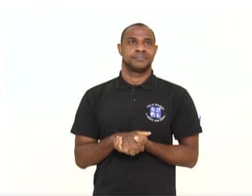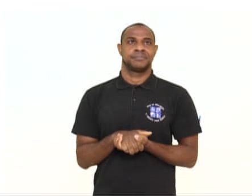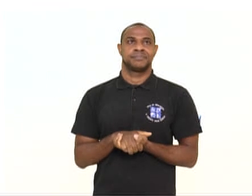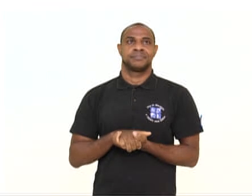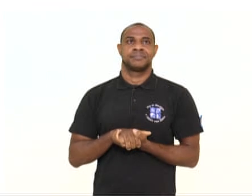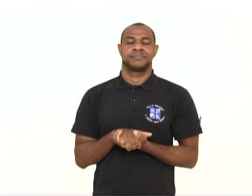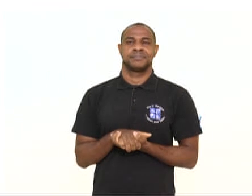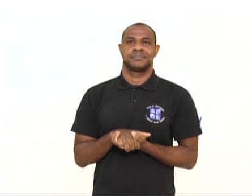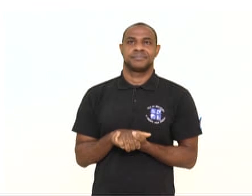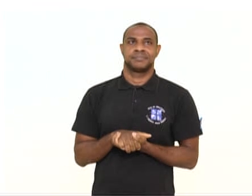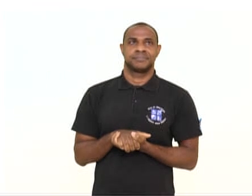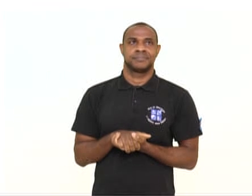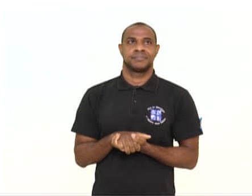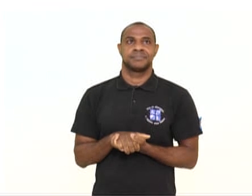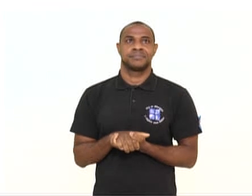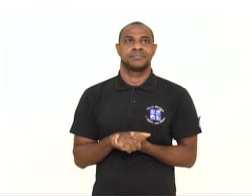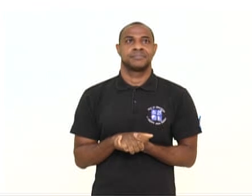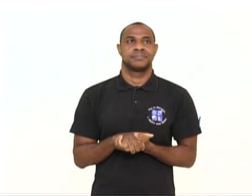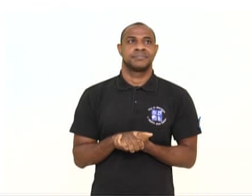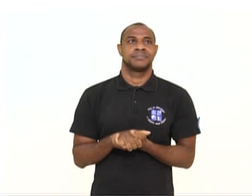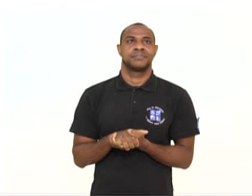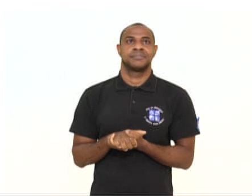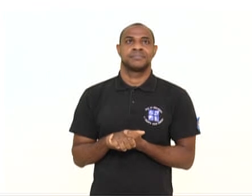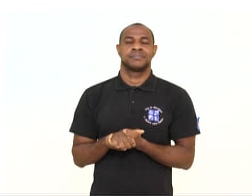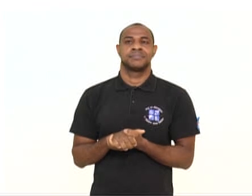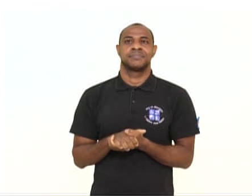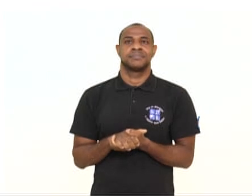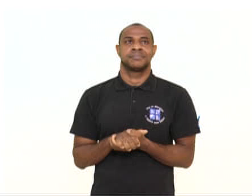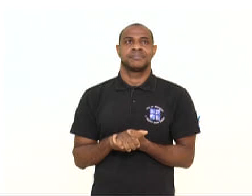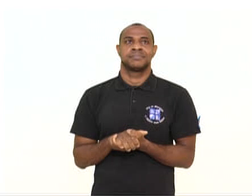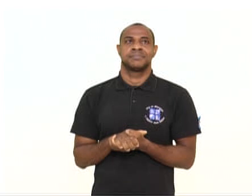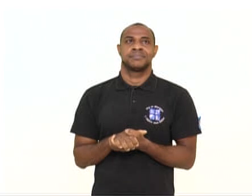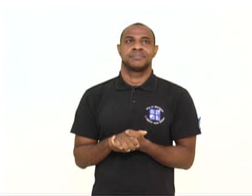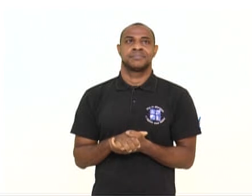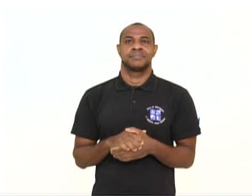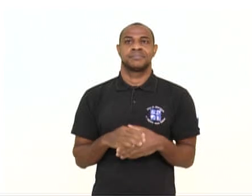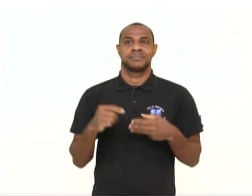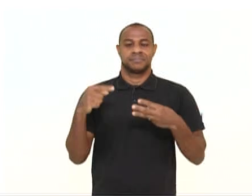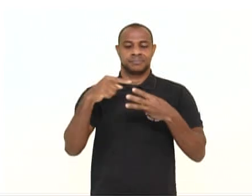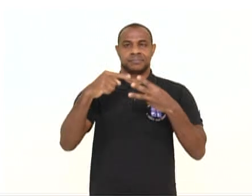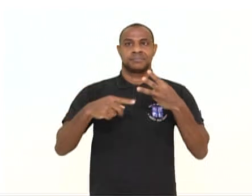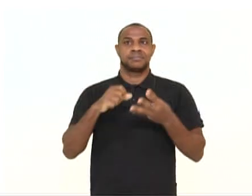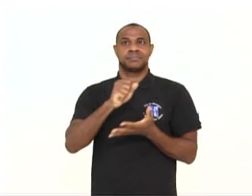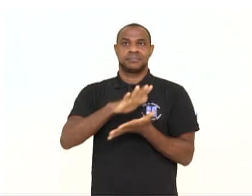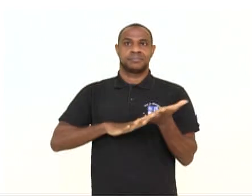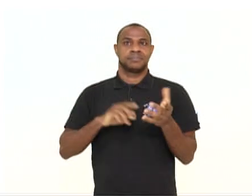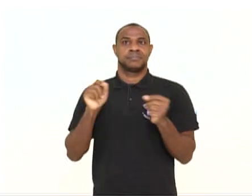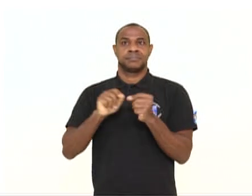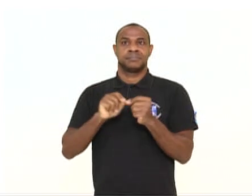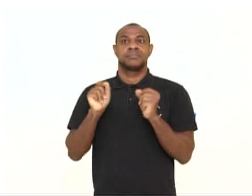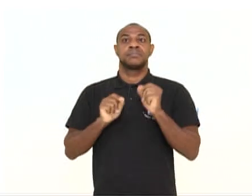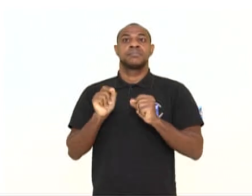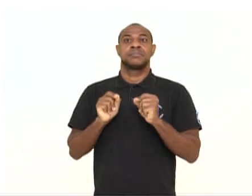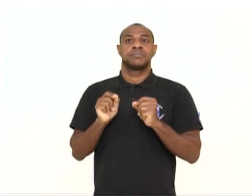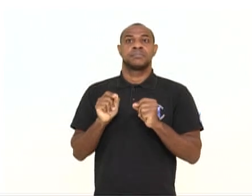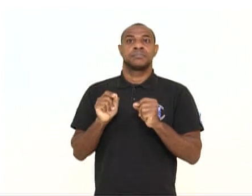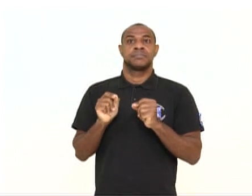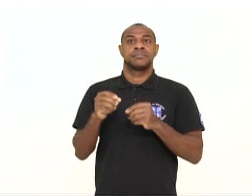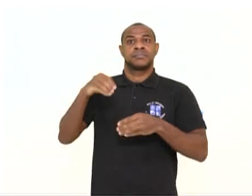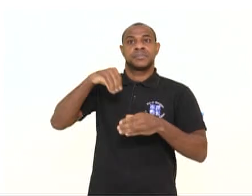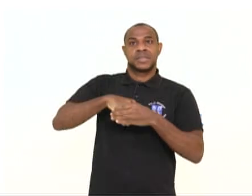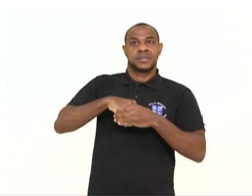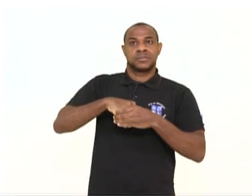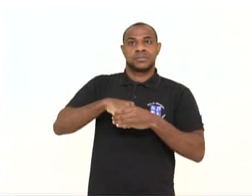Check the correct alternative. The 3 indoor activities. 3 atividades feitas dentro de